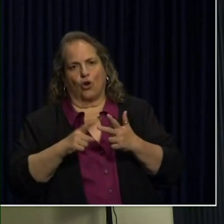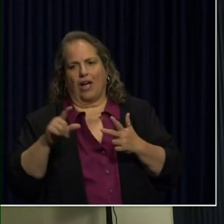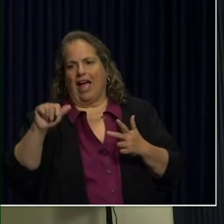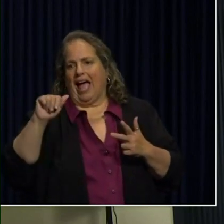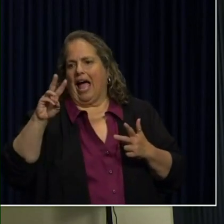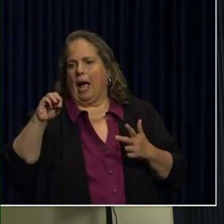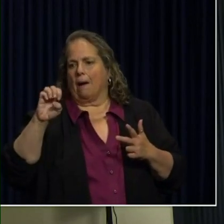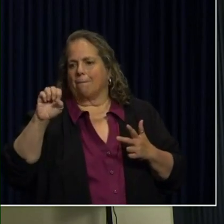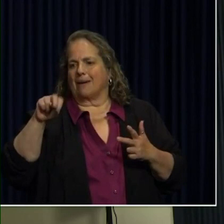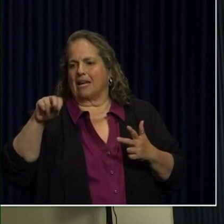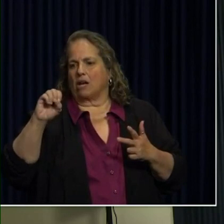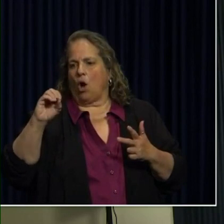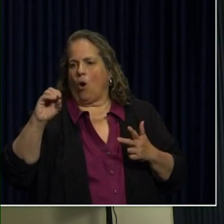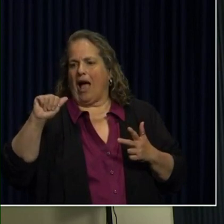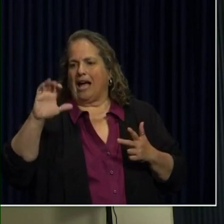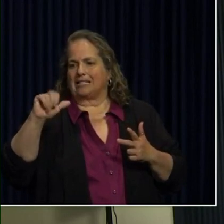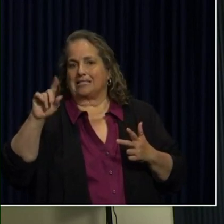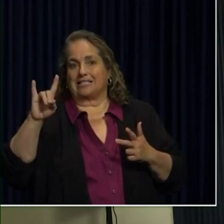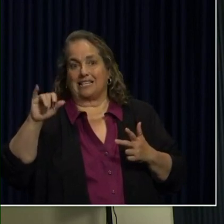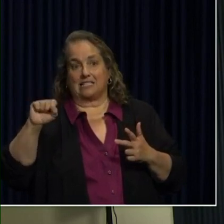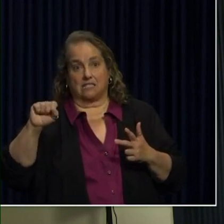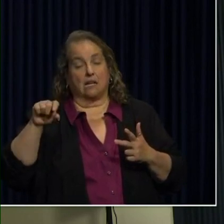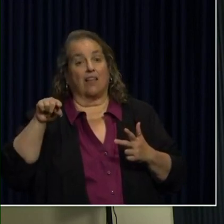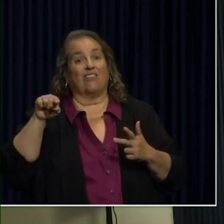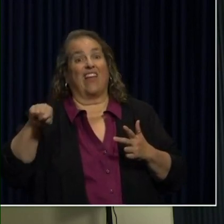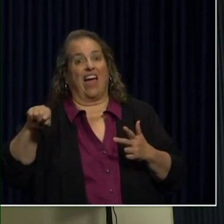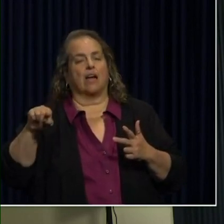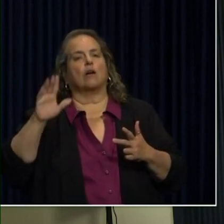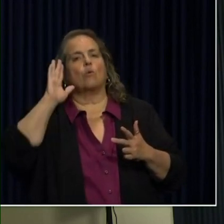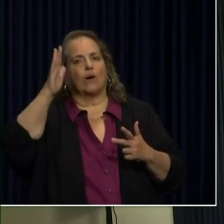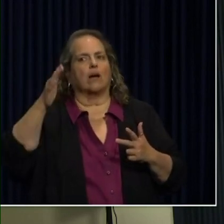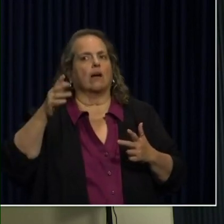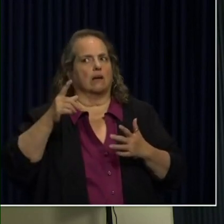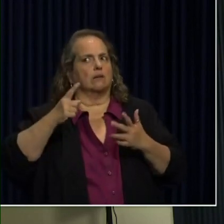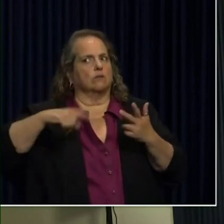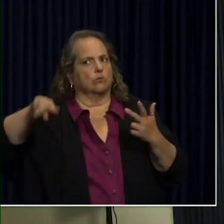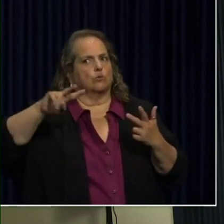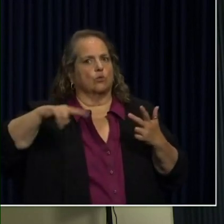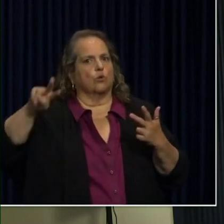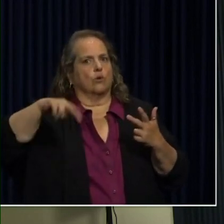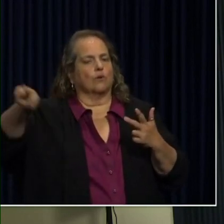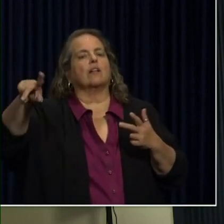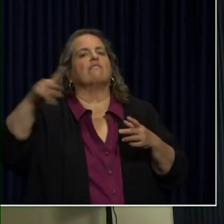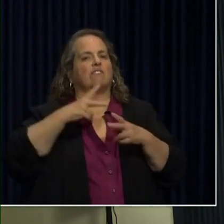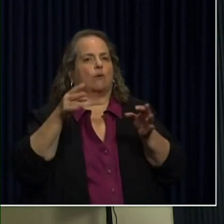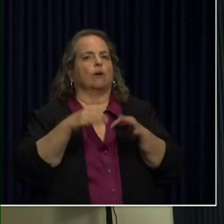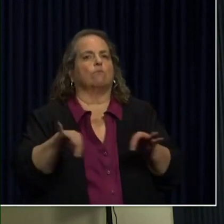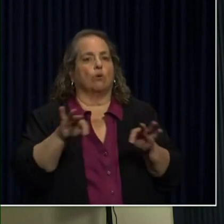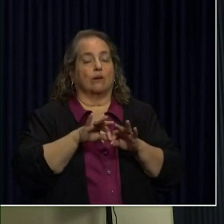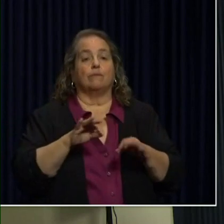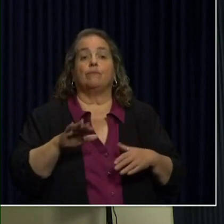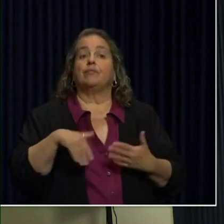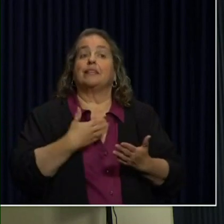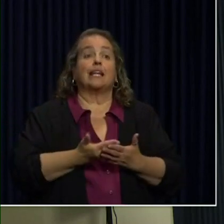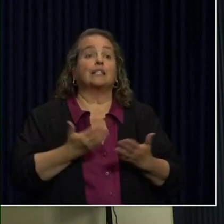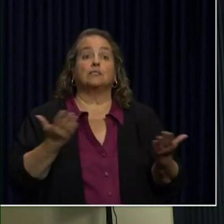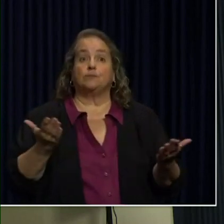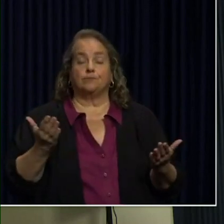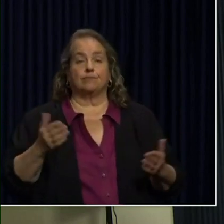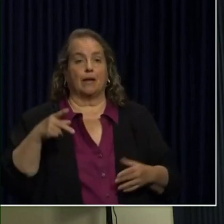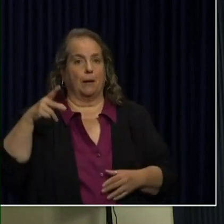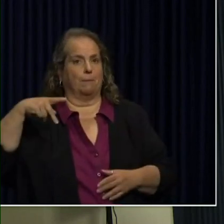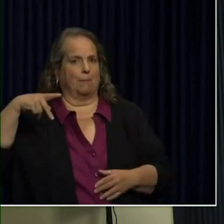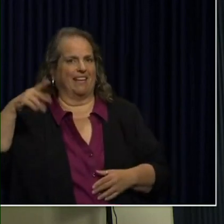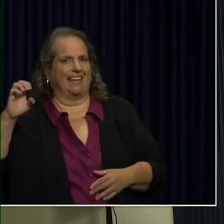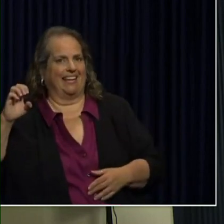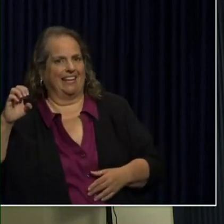going to be very, very important in the weeks and months ahead. All right, so next is PPE availability. I feel like the